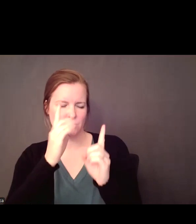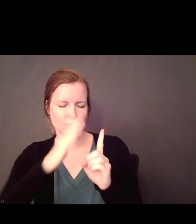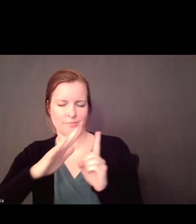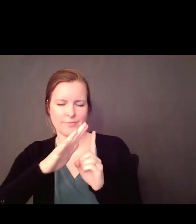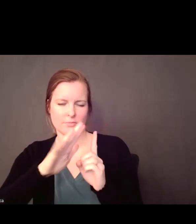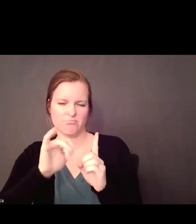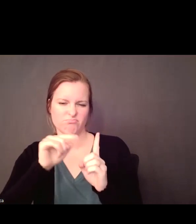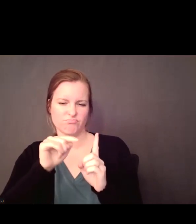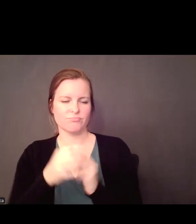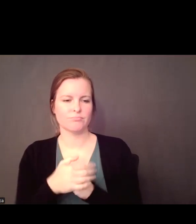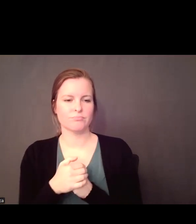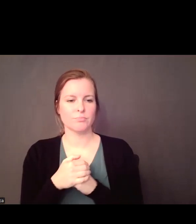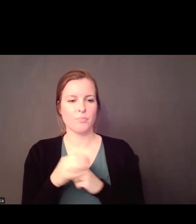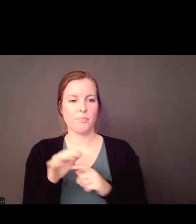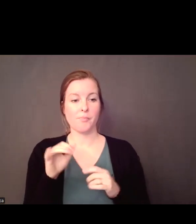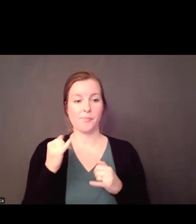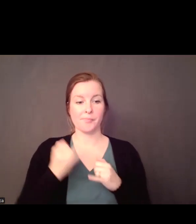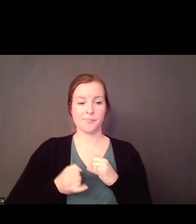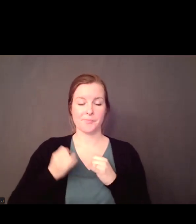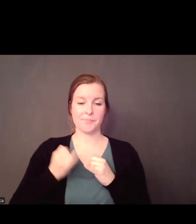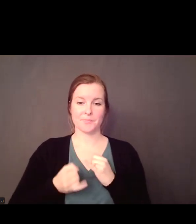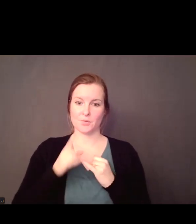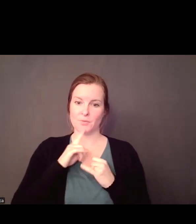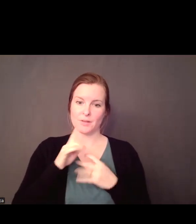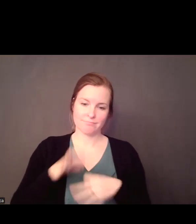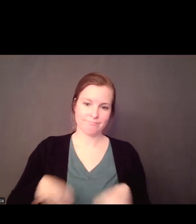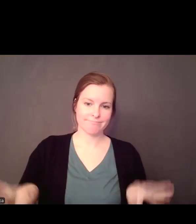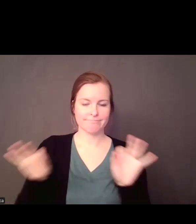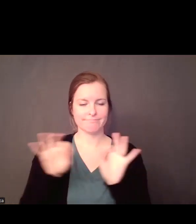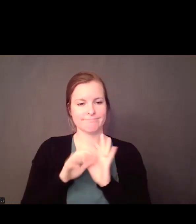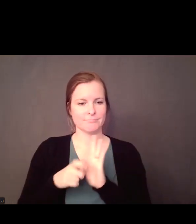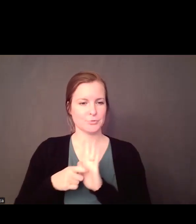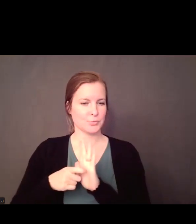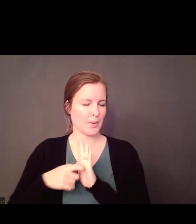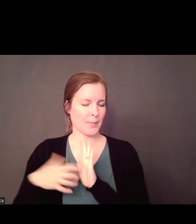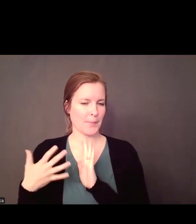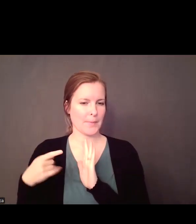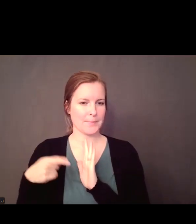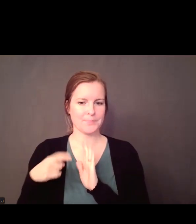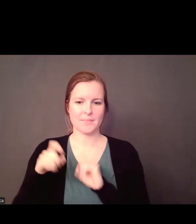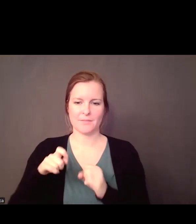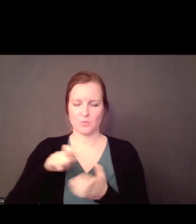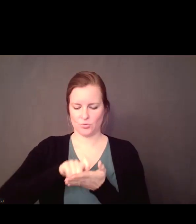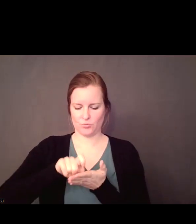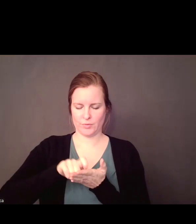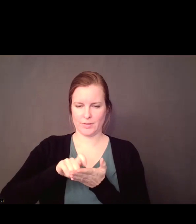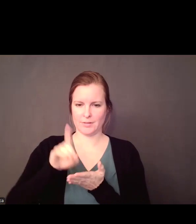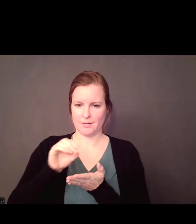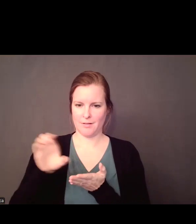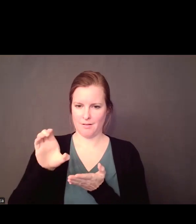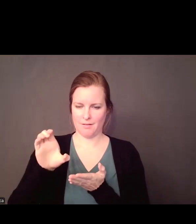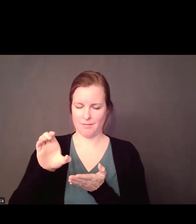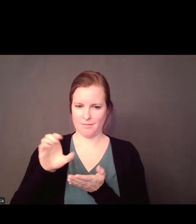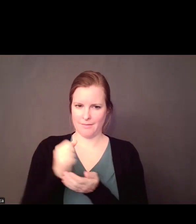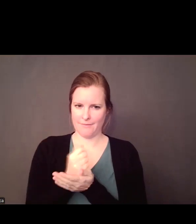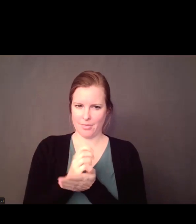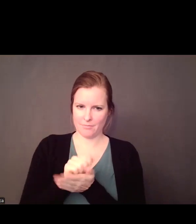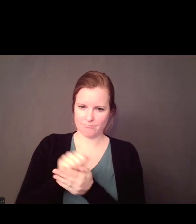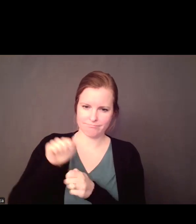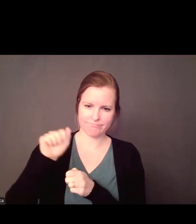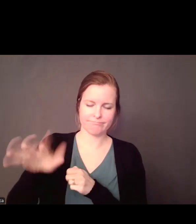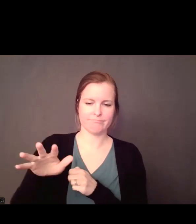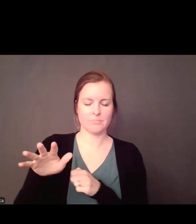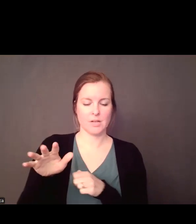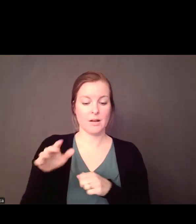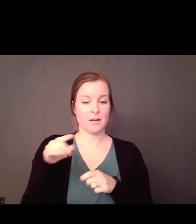really important and required of our providers that they send written documentation to include the CSS and the